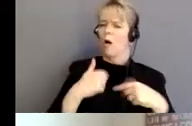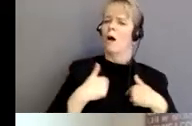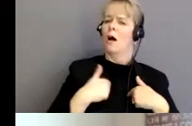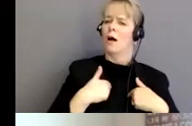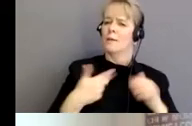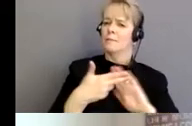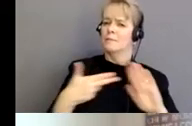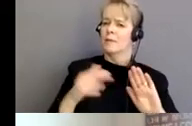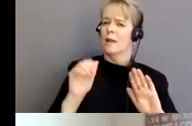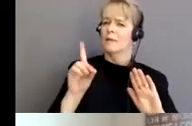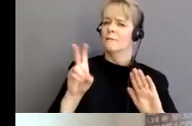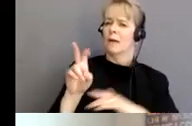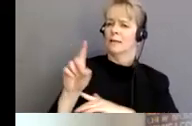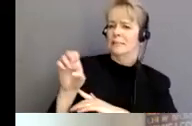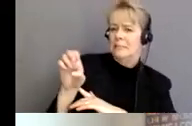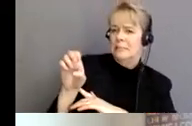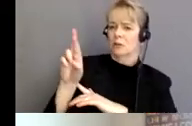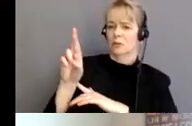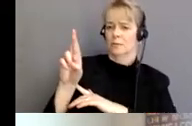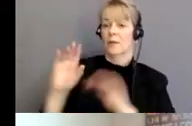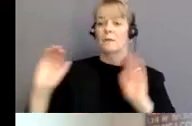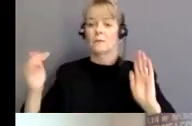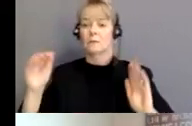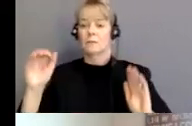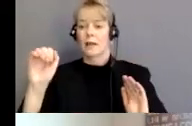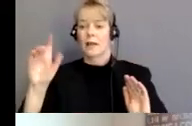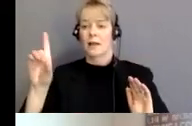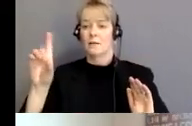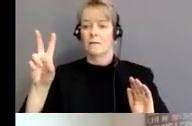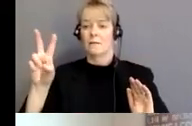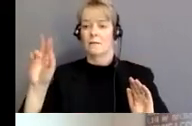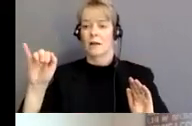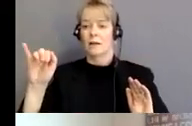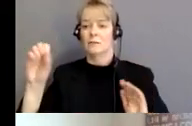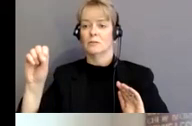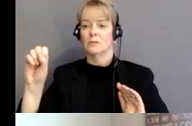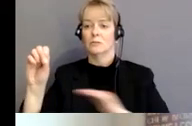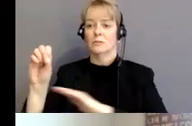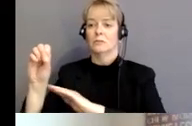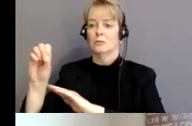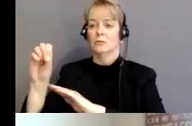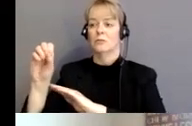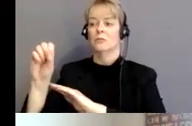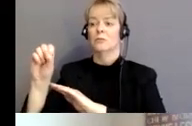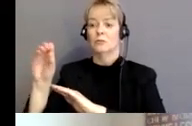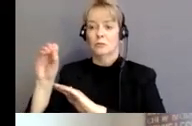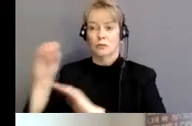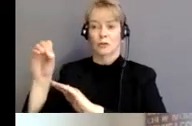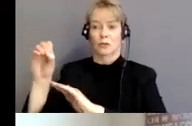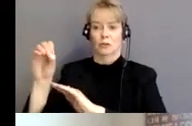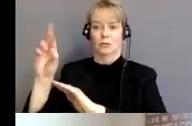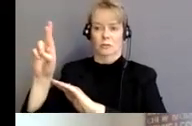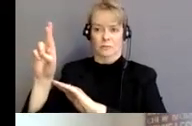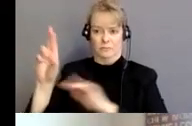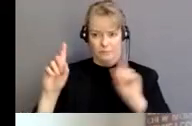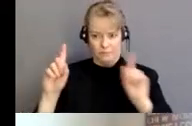spelled with ER and one is spelled with OR. My thing to you is if you're working or looking for an